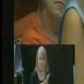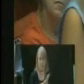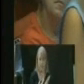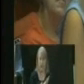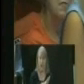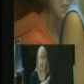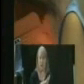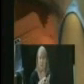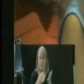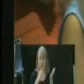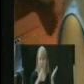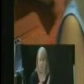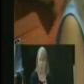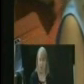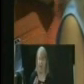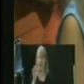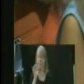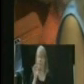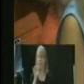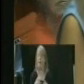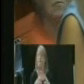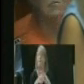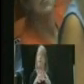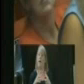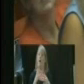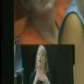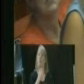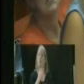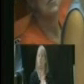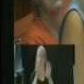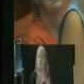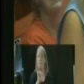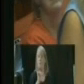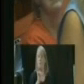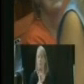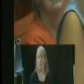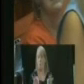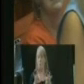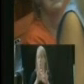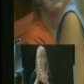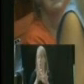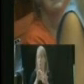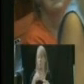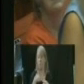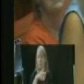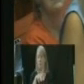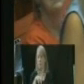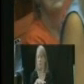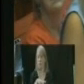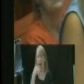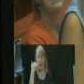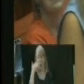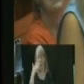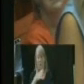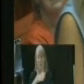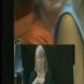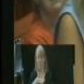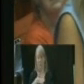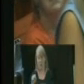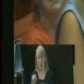is exceedingly important to us as principals. I know that my fellow high school principals